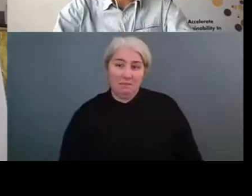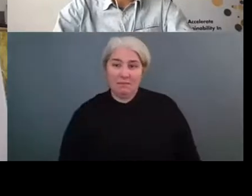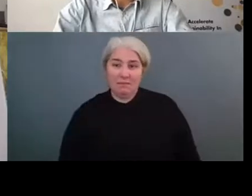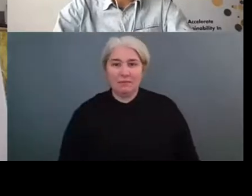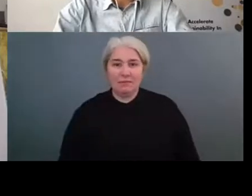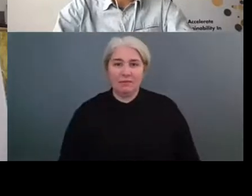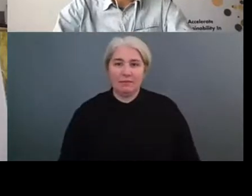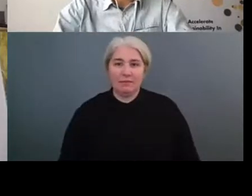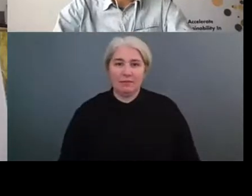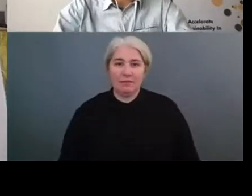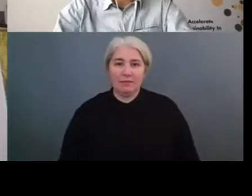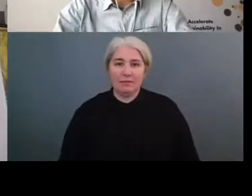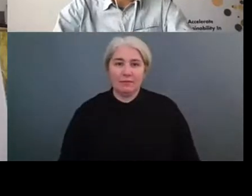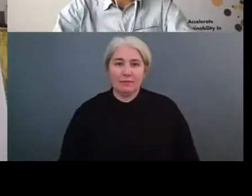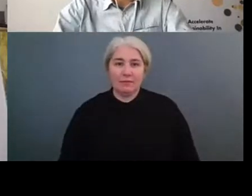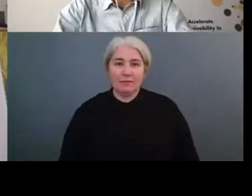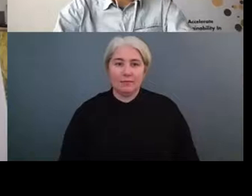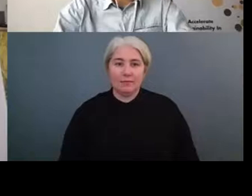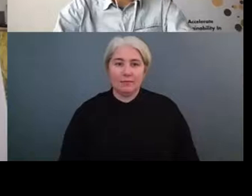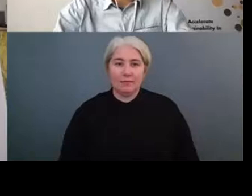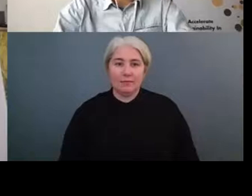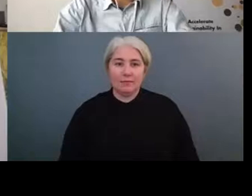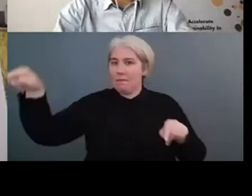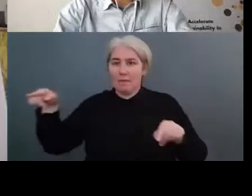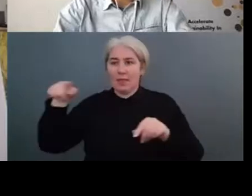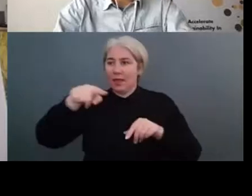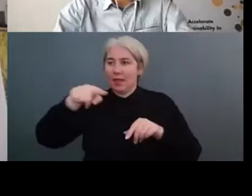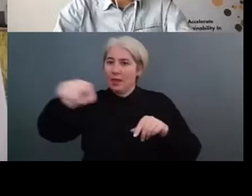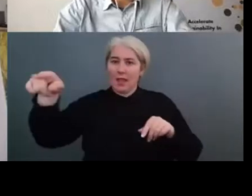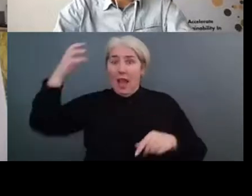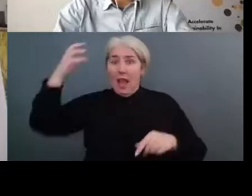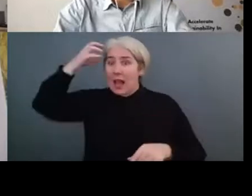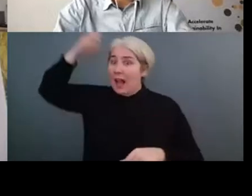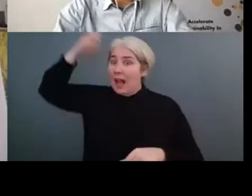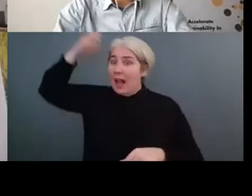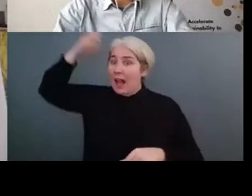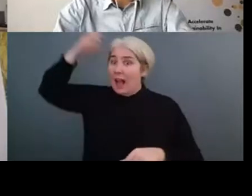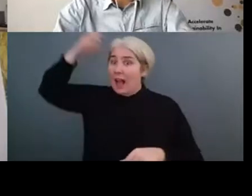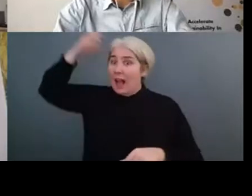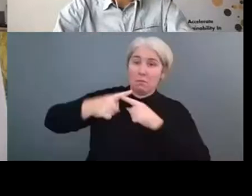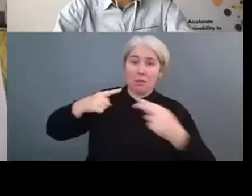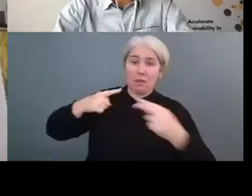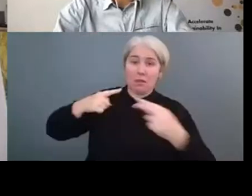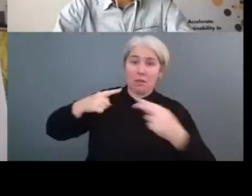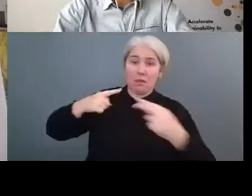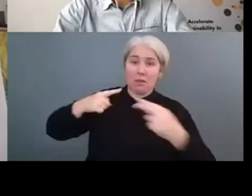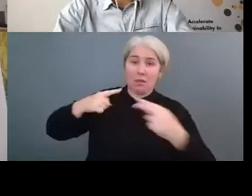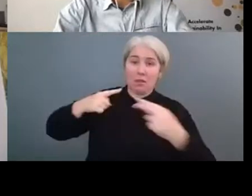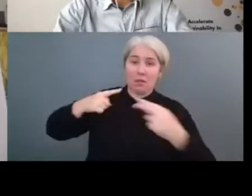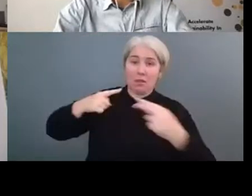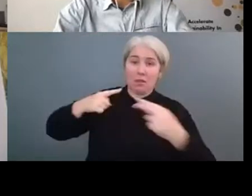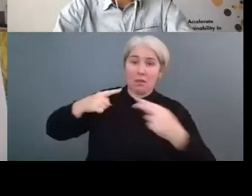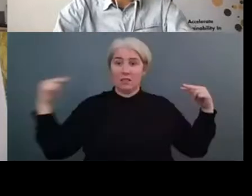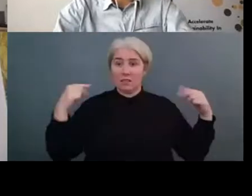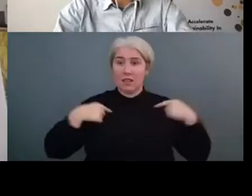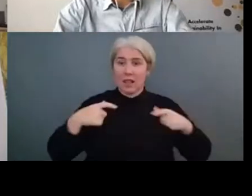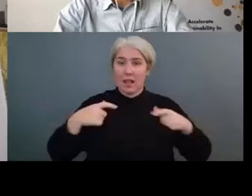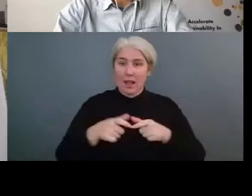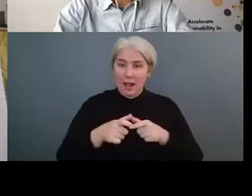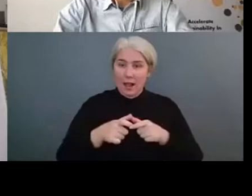stakeholders and what they expect from you are on the other hand side. And both together will bring us